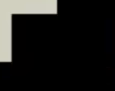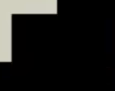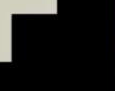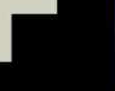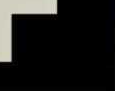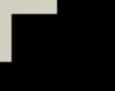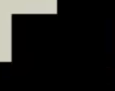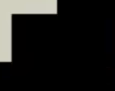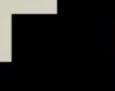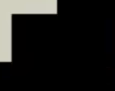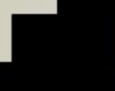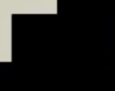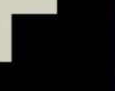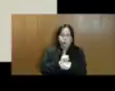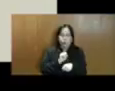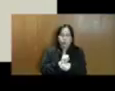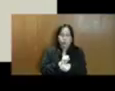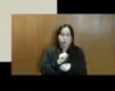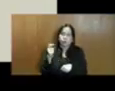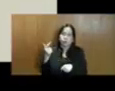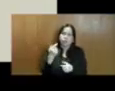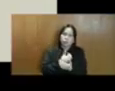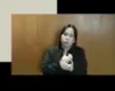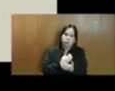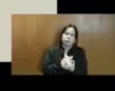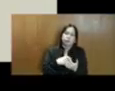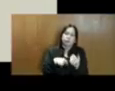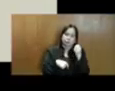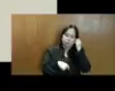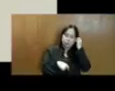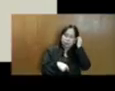transition into a green job than workers in the Southeast.